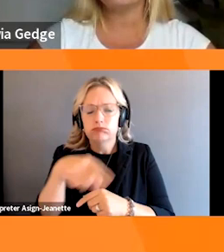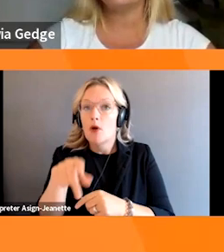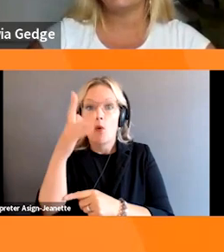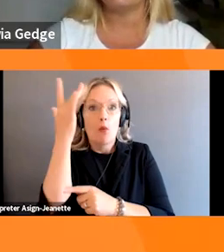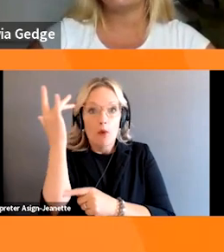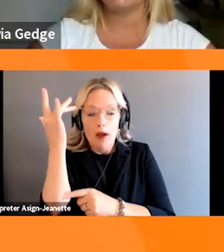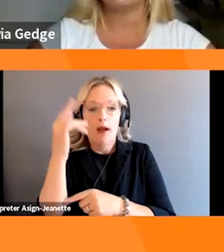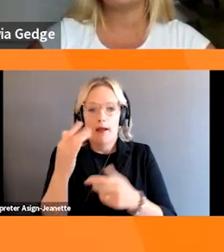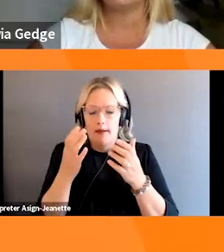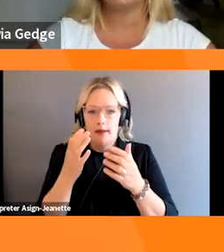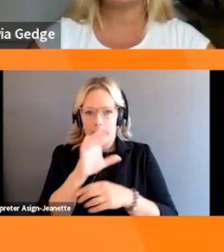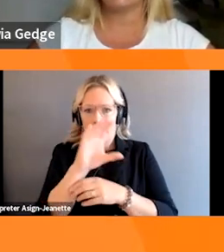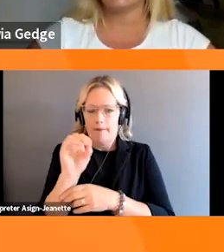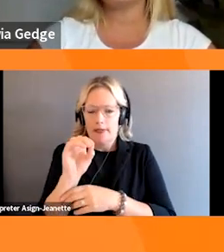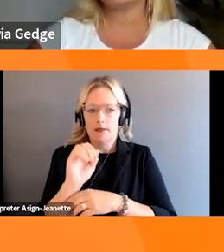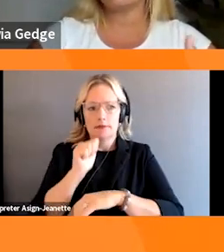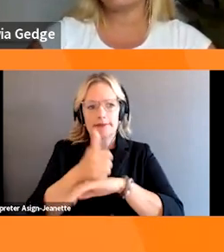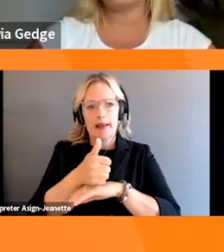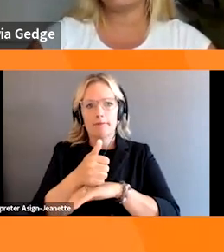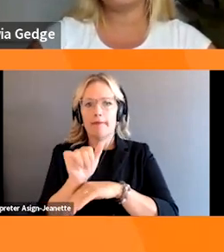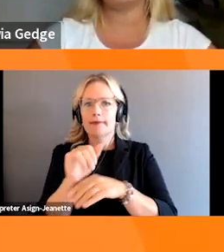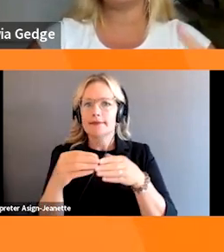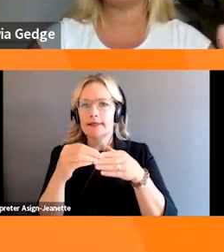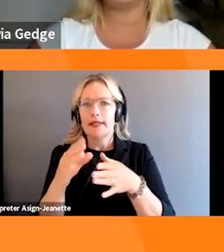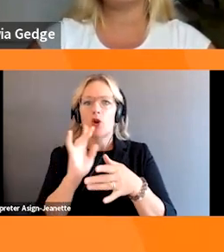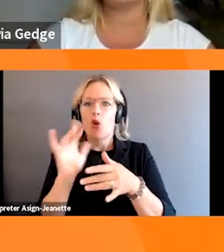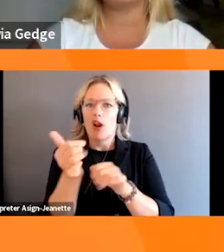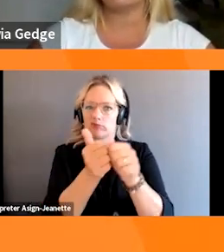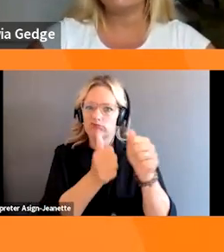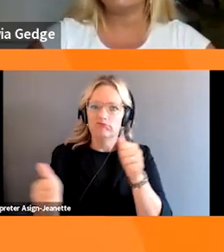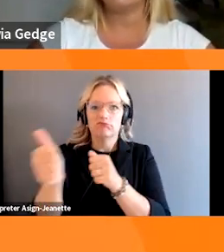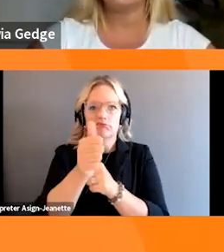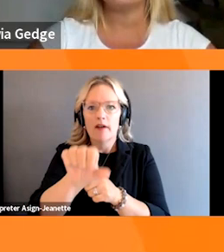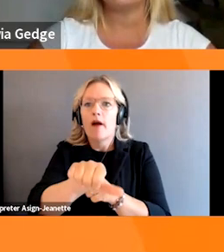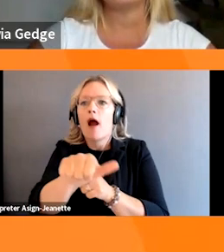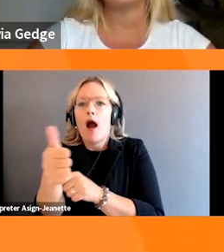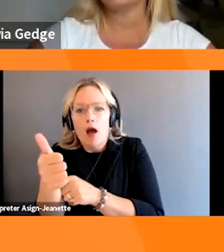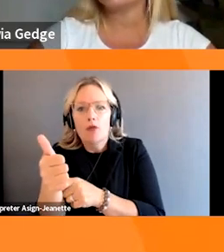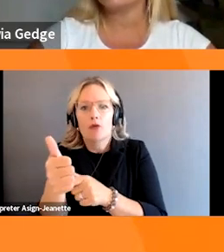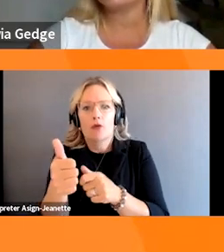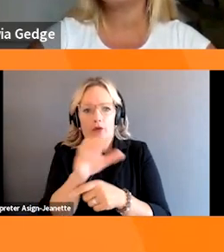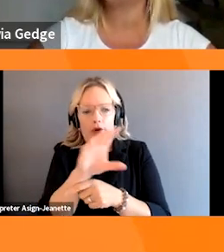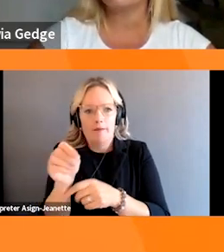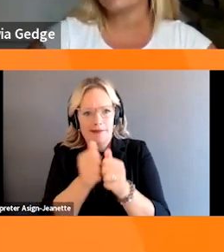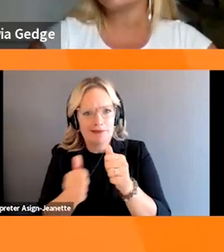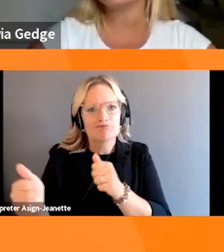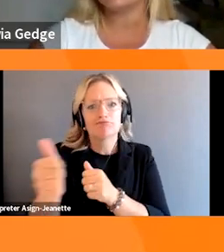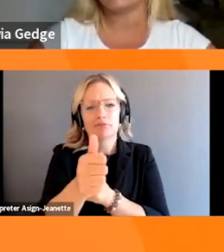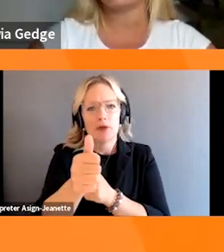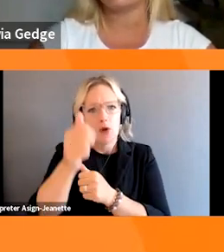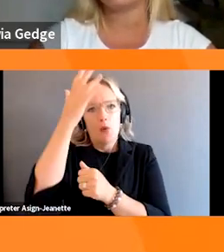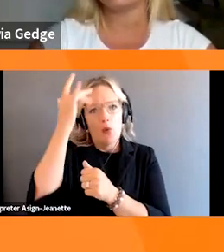to differentiate themselves and have that competitive advantage, have that sort of appeal to their customers who